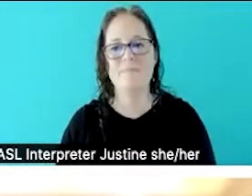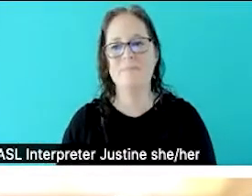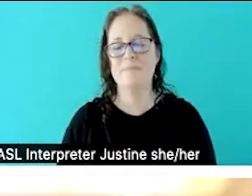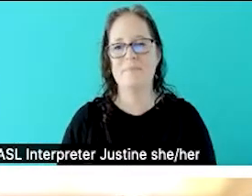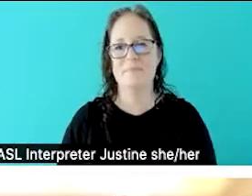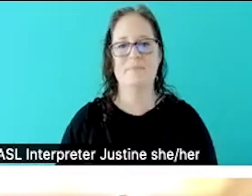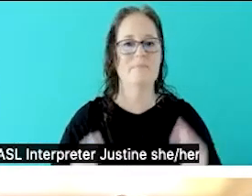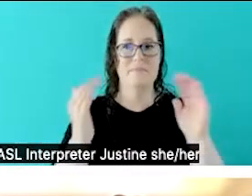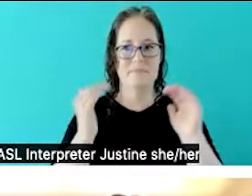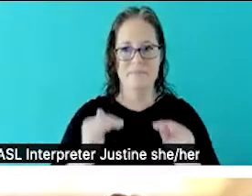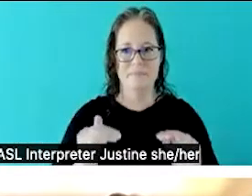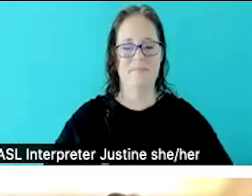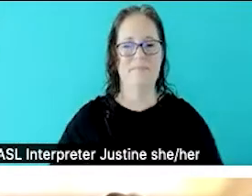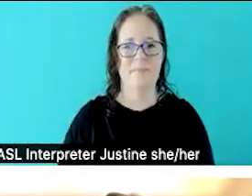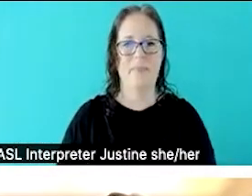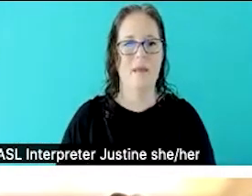Let's go to the next slide.